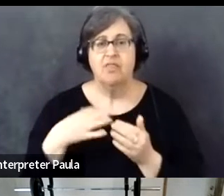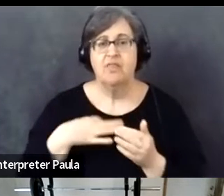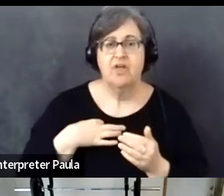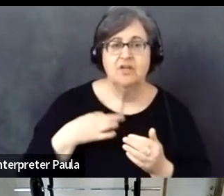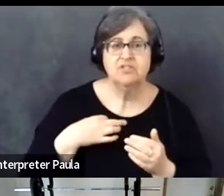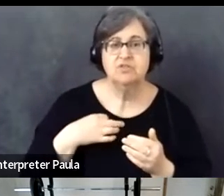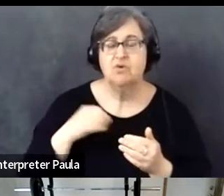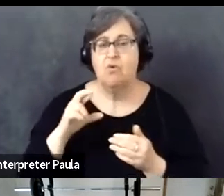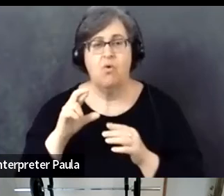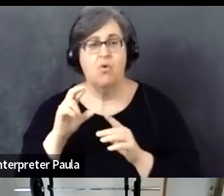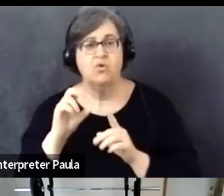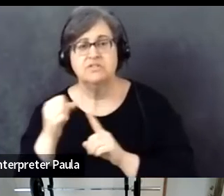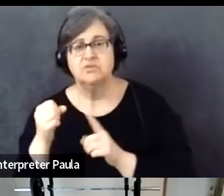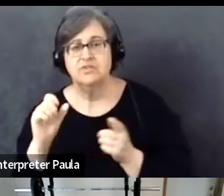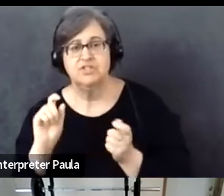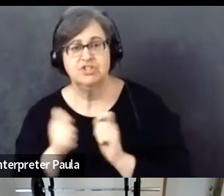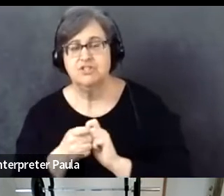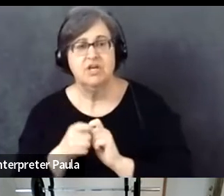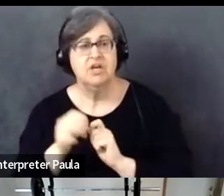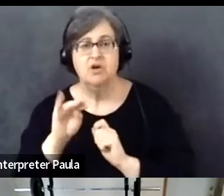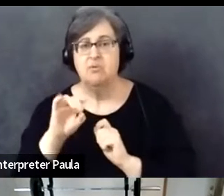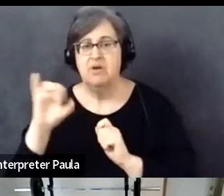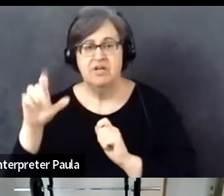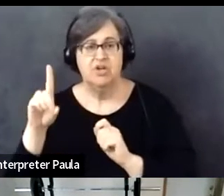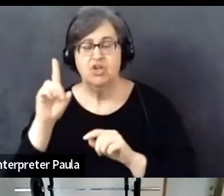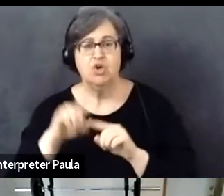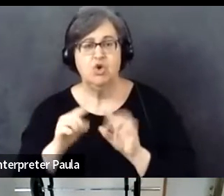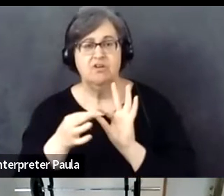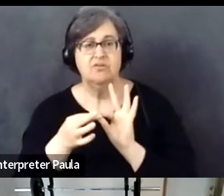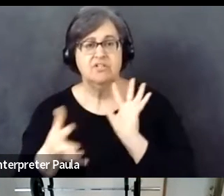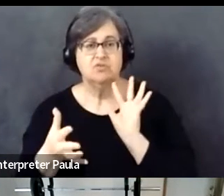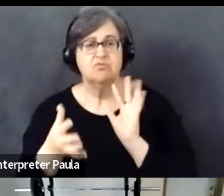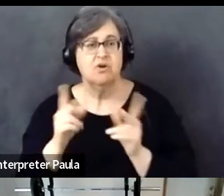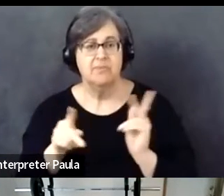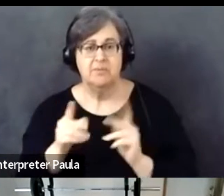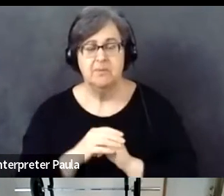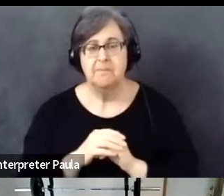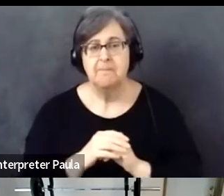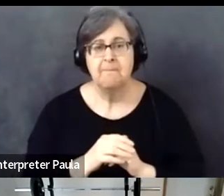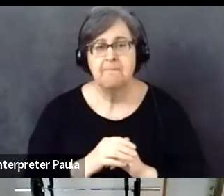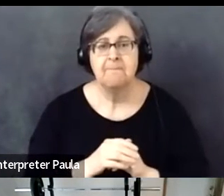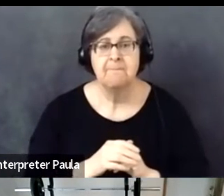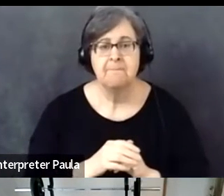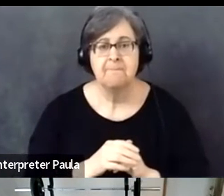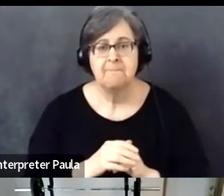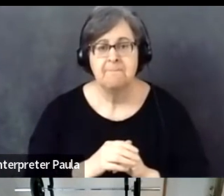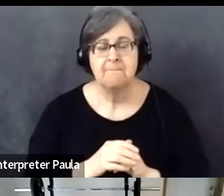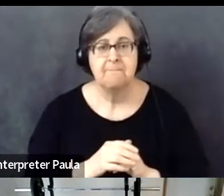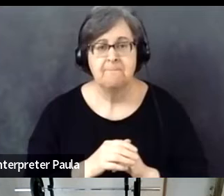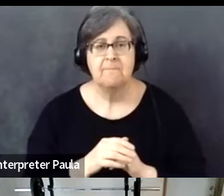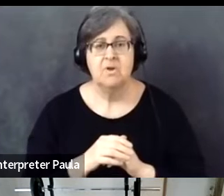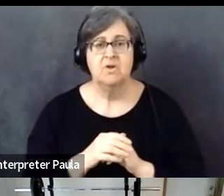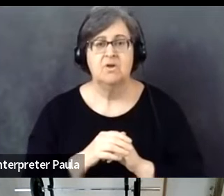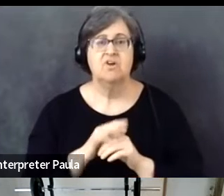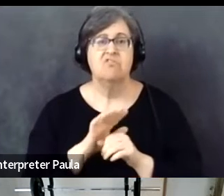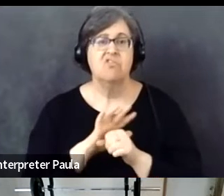their circumstances have changed. They weren't allowed to disenroll them. And so while the public health